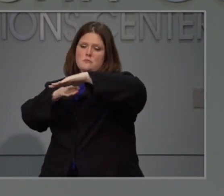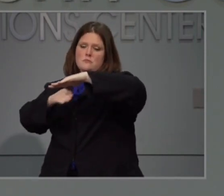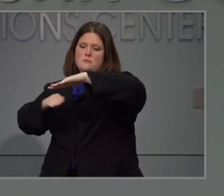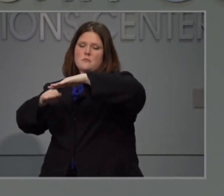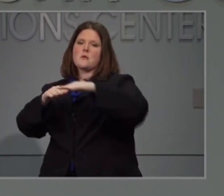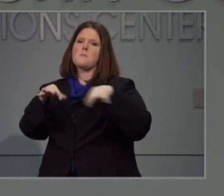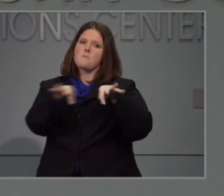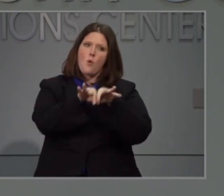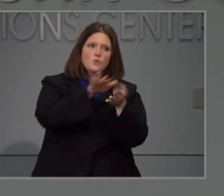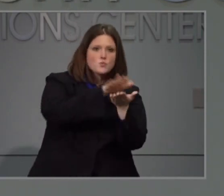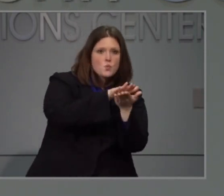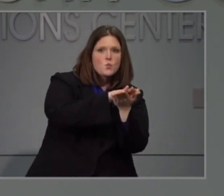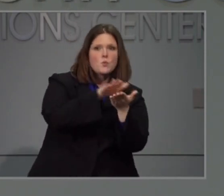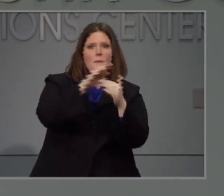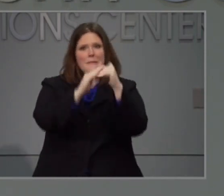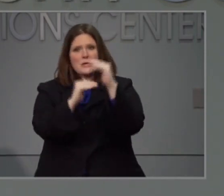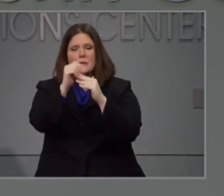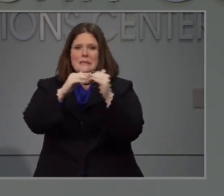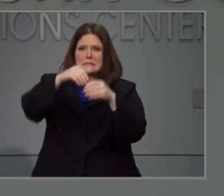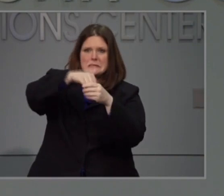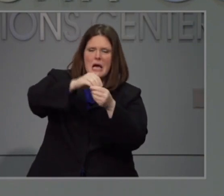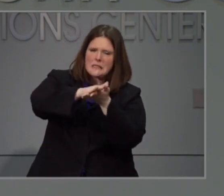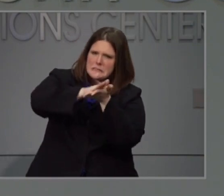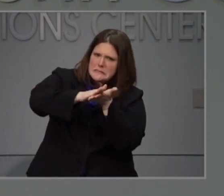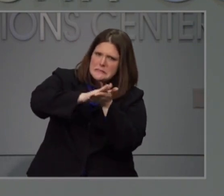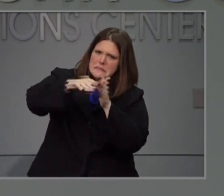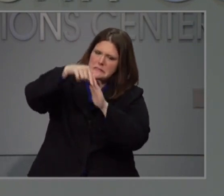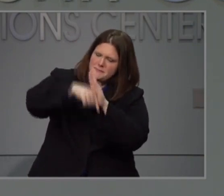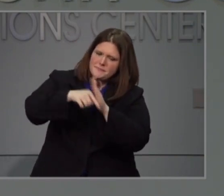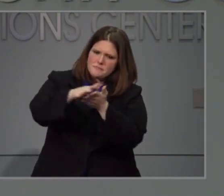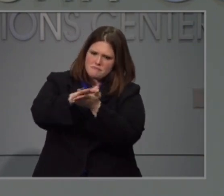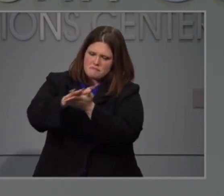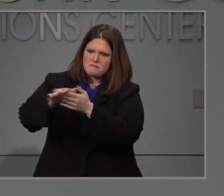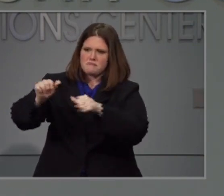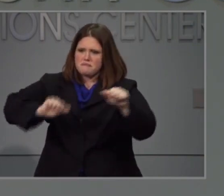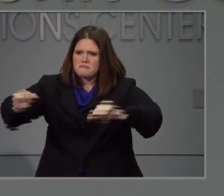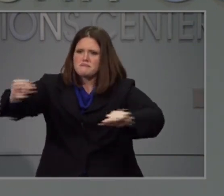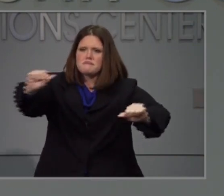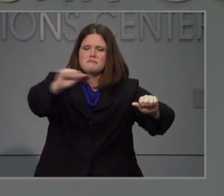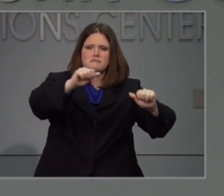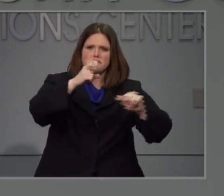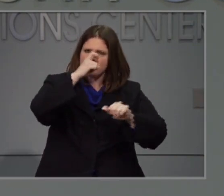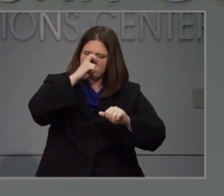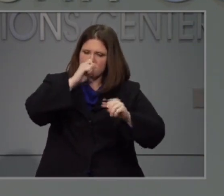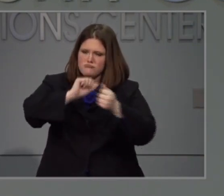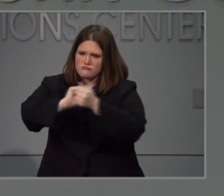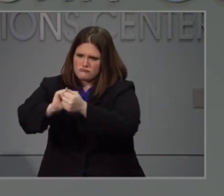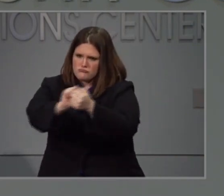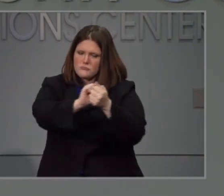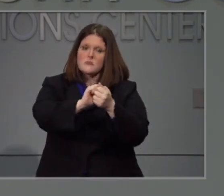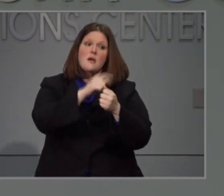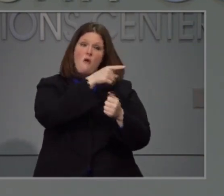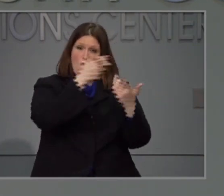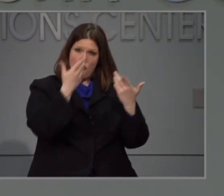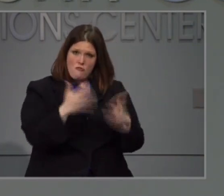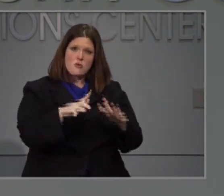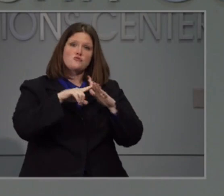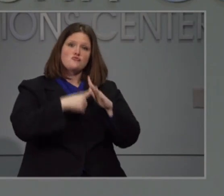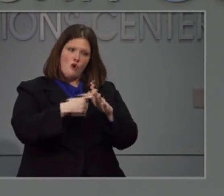and universities as safe as possible. And people are working on those plans right now to make sure that can